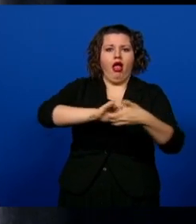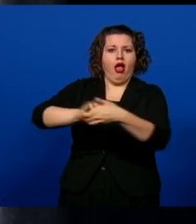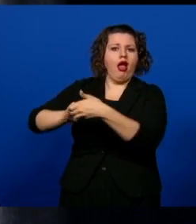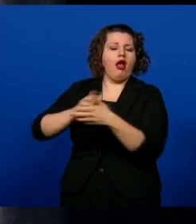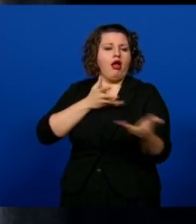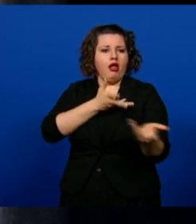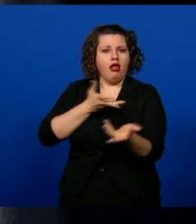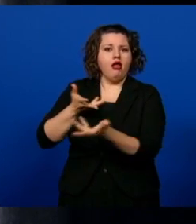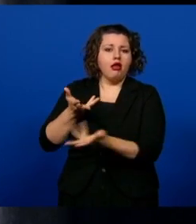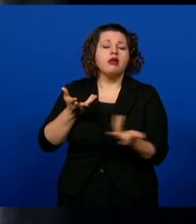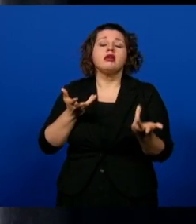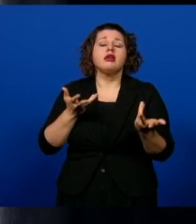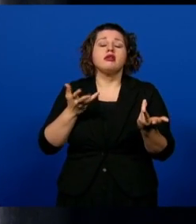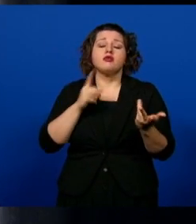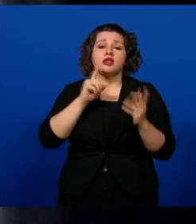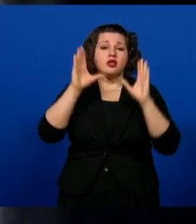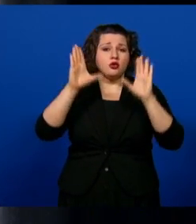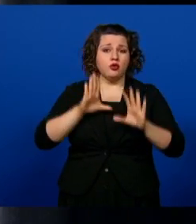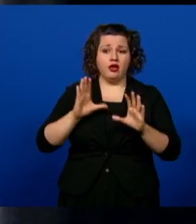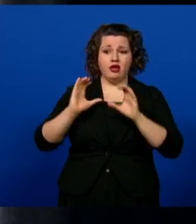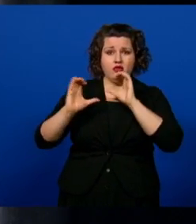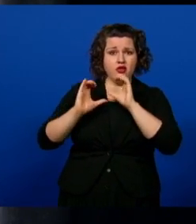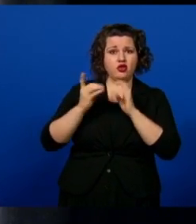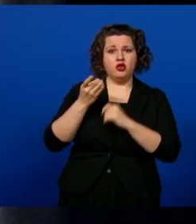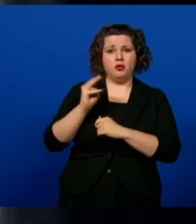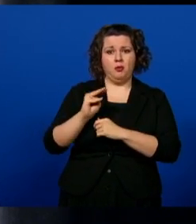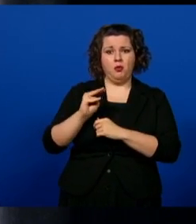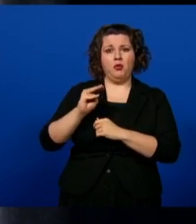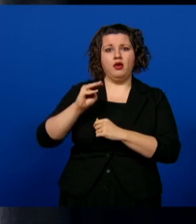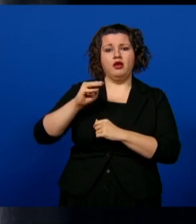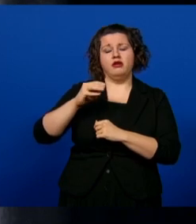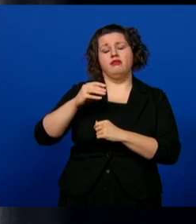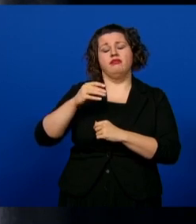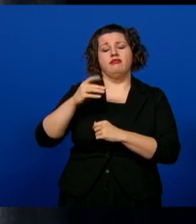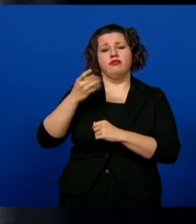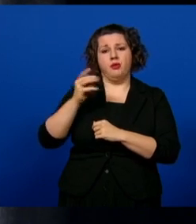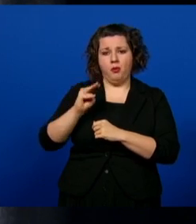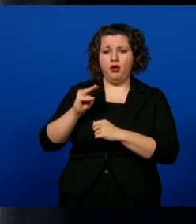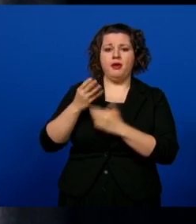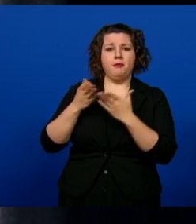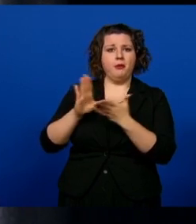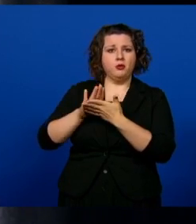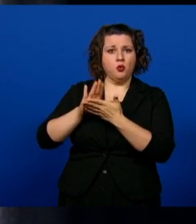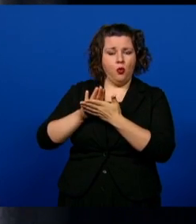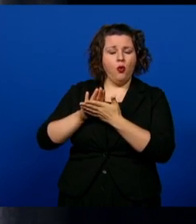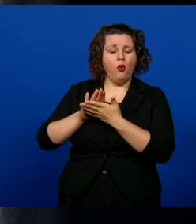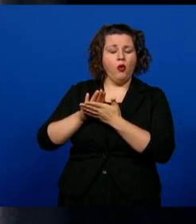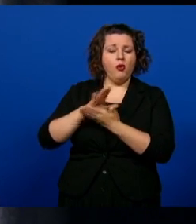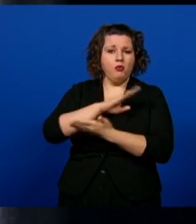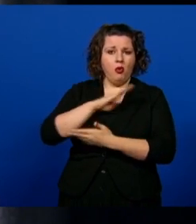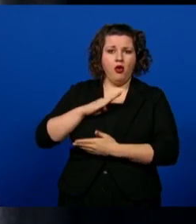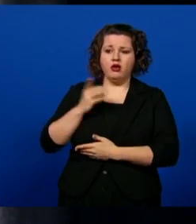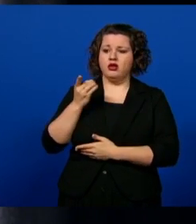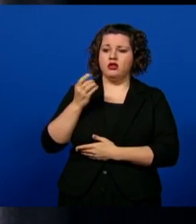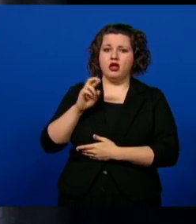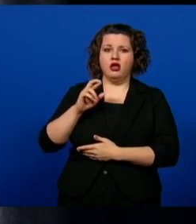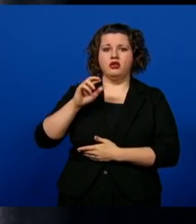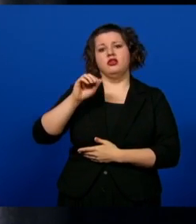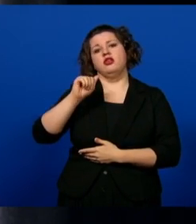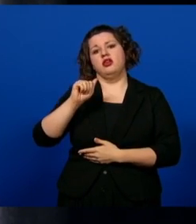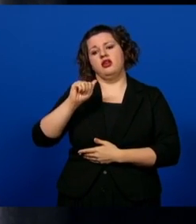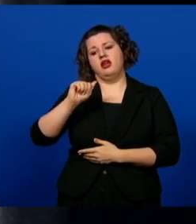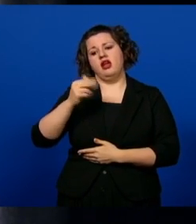conversation with the Des Moines Public School Board and Dr. Earhart. He had an